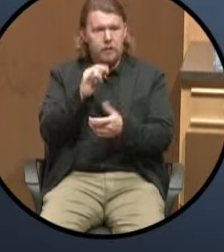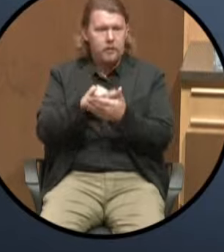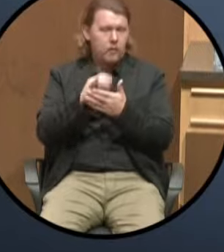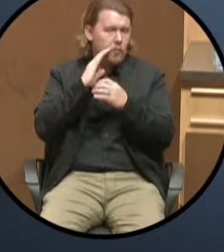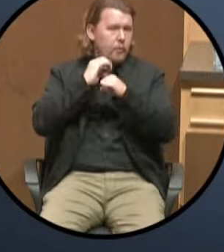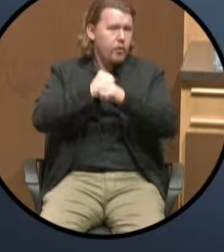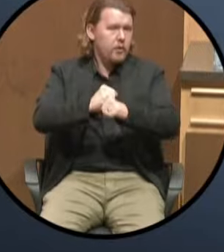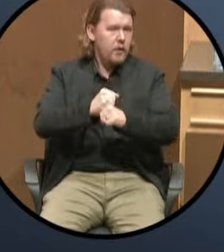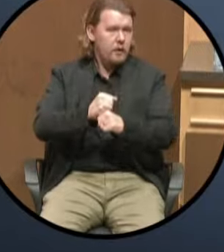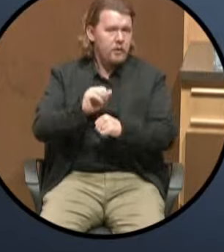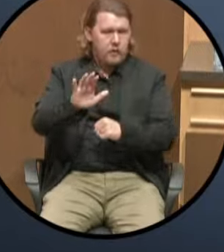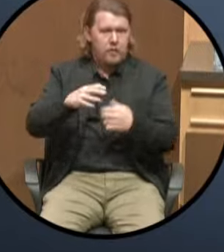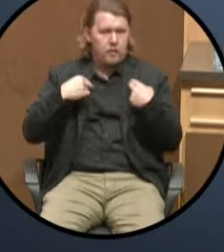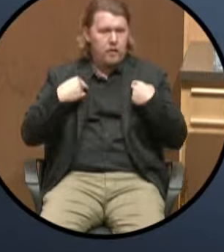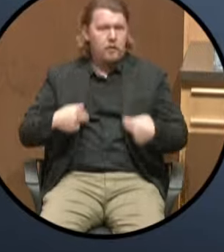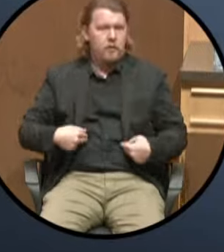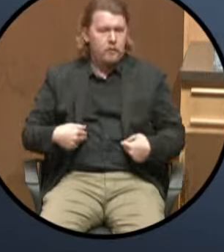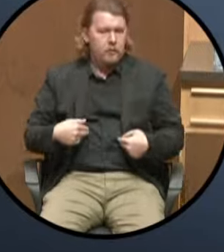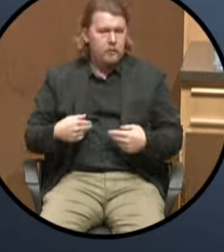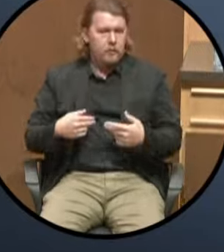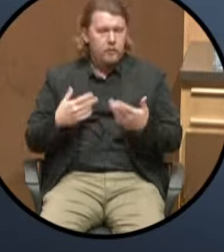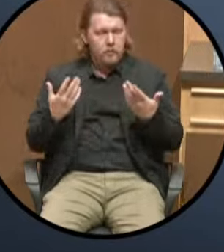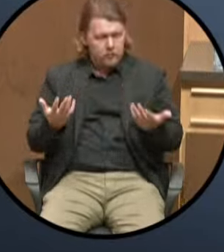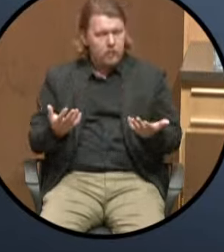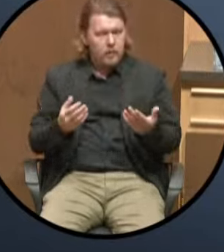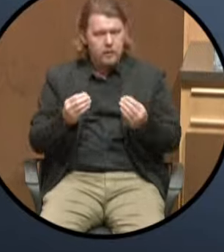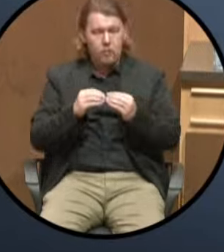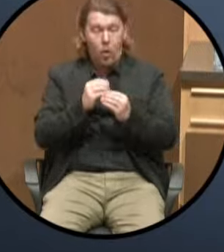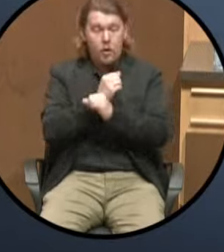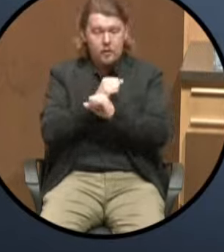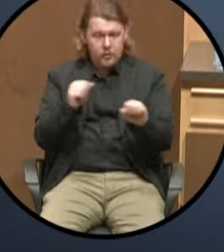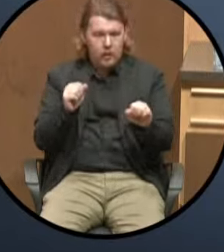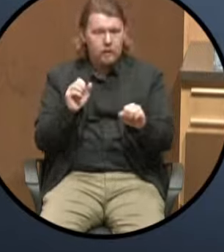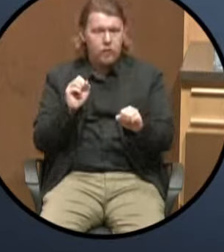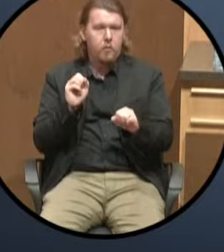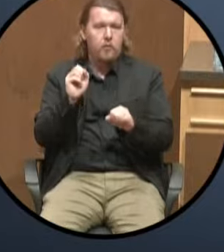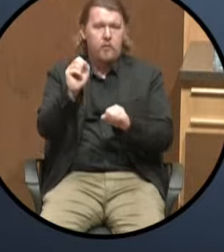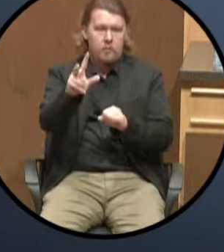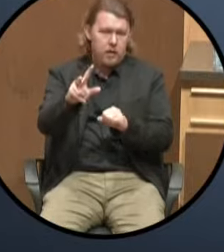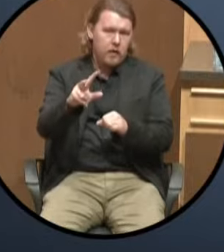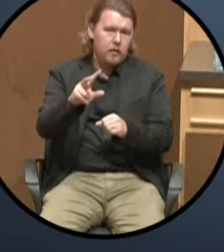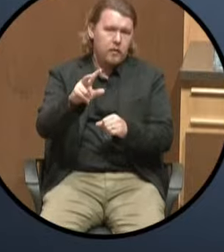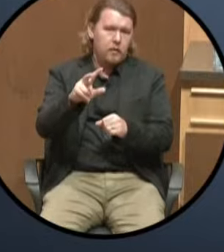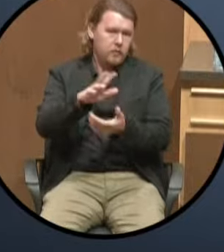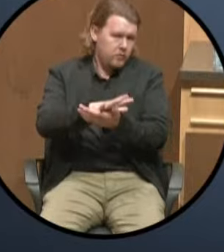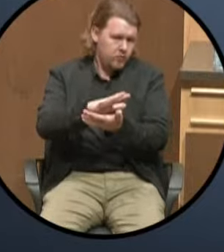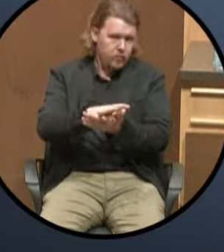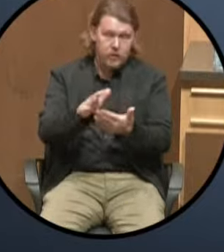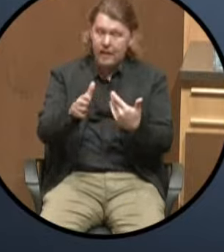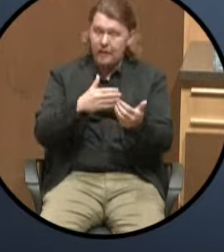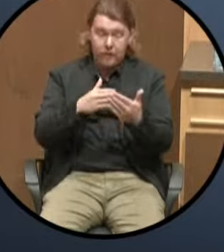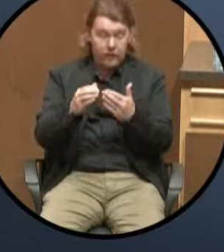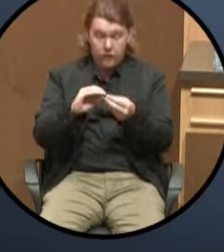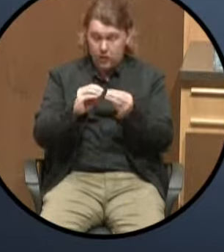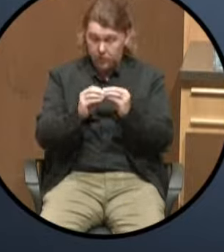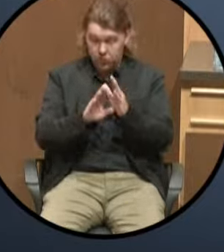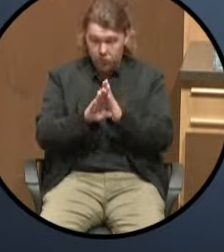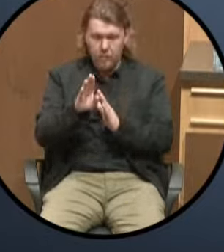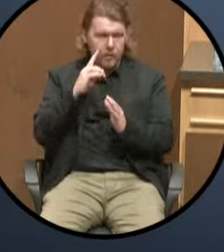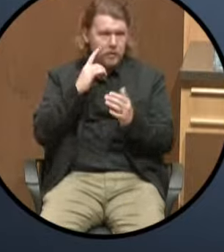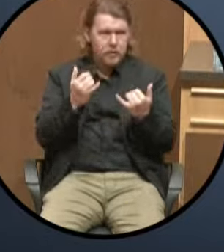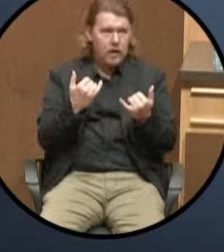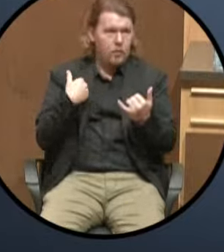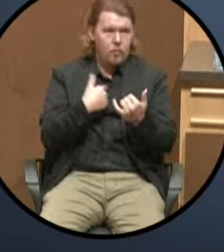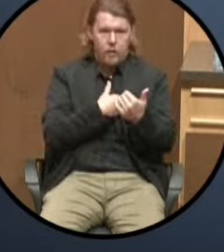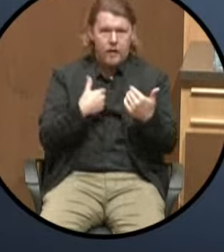them from this virus. So it is safer for us to put them back into the environment, even if the numbers are going up, because we now have a tool